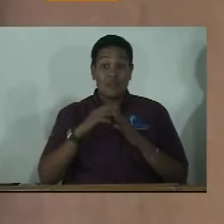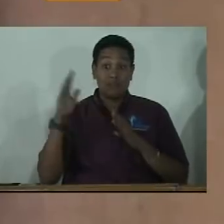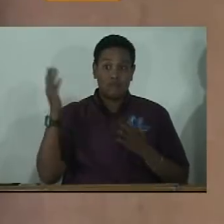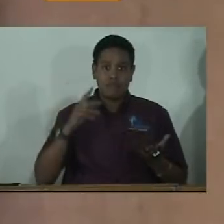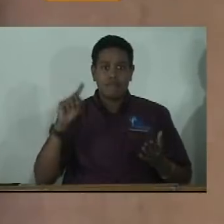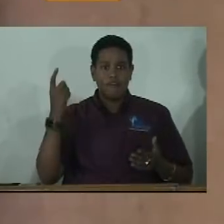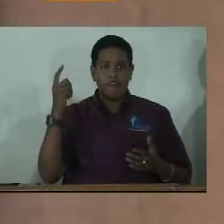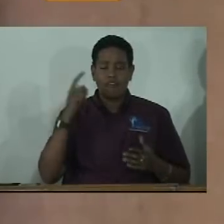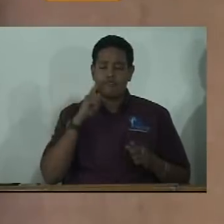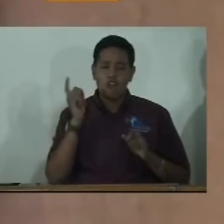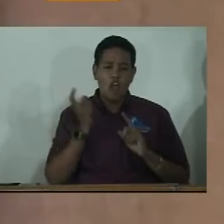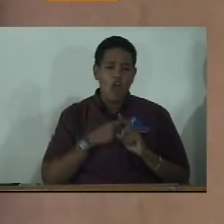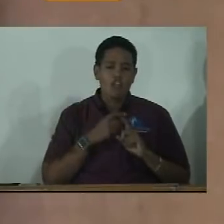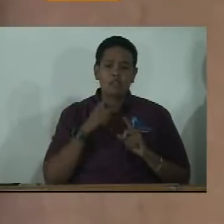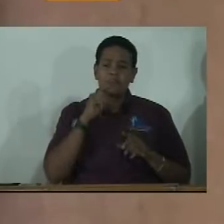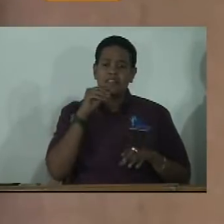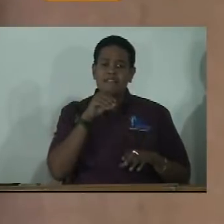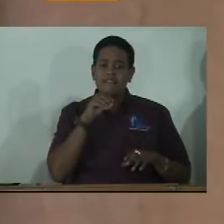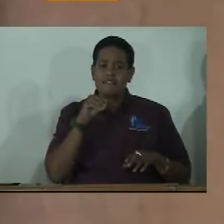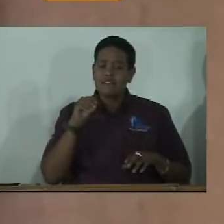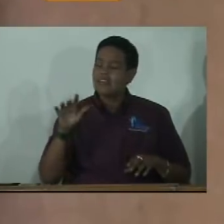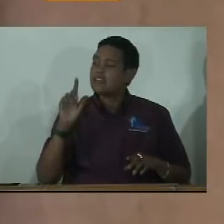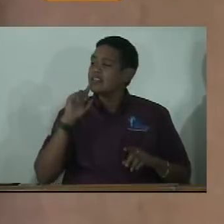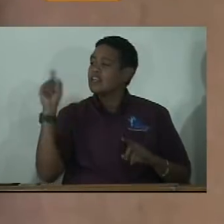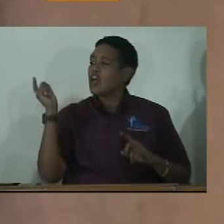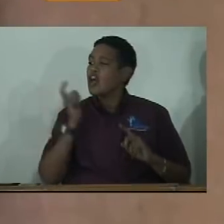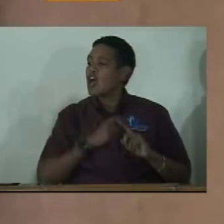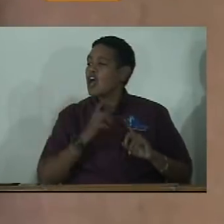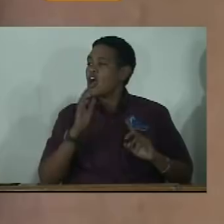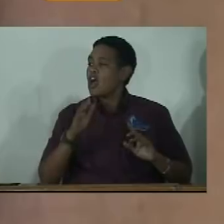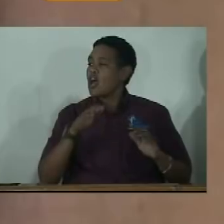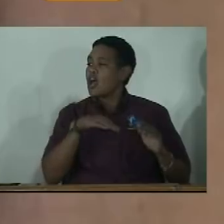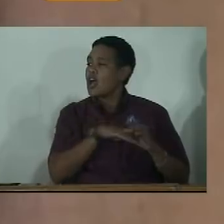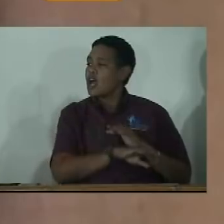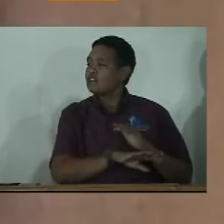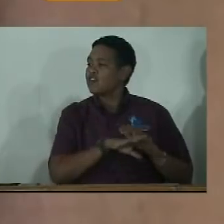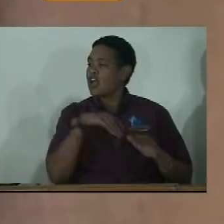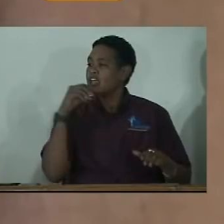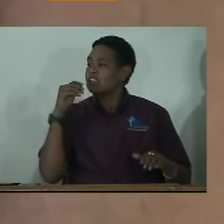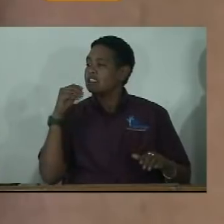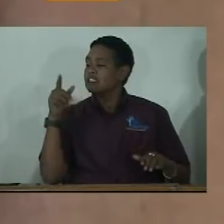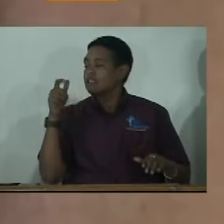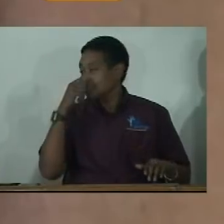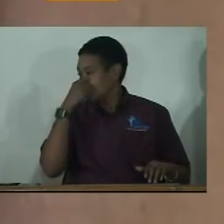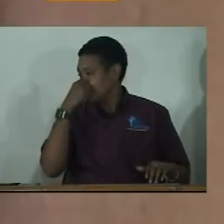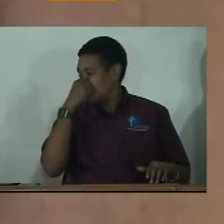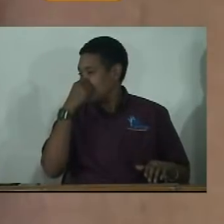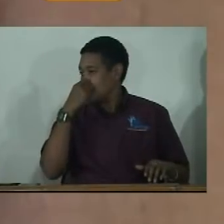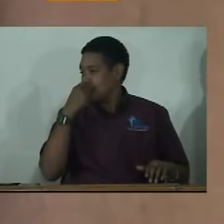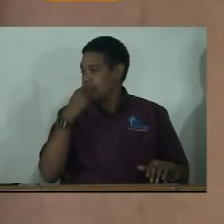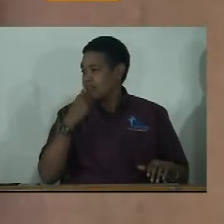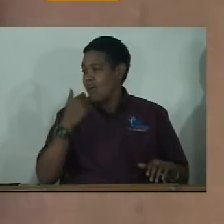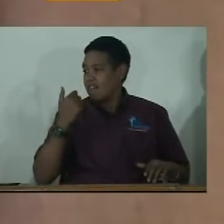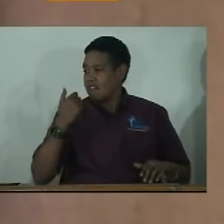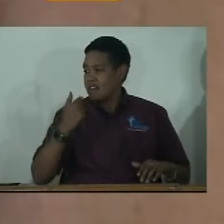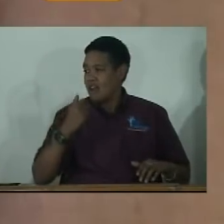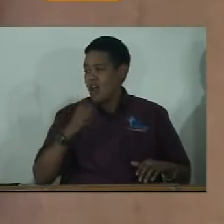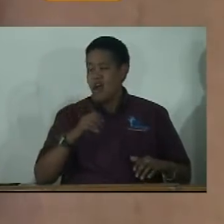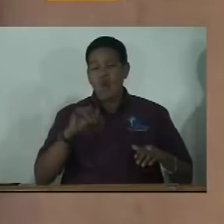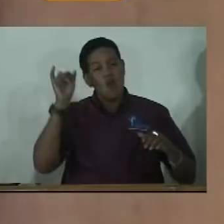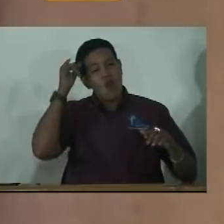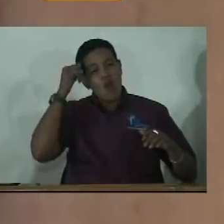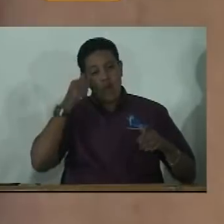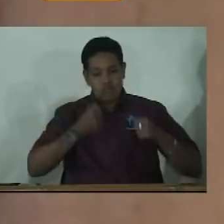had automated feeders, automated entry and exit of the milking cows,